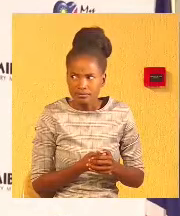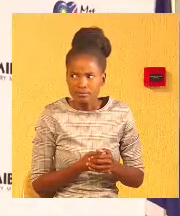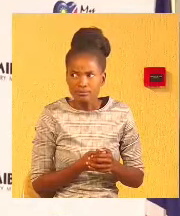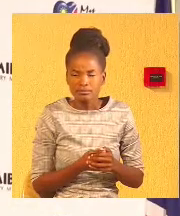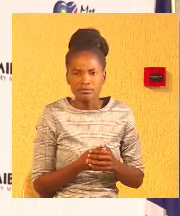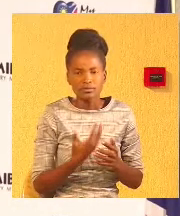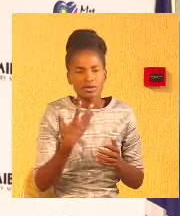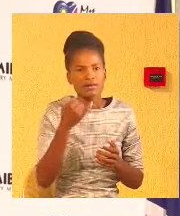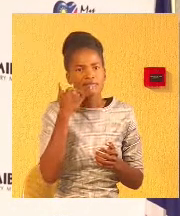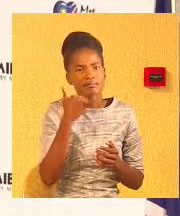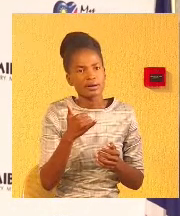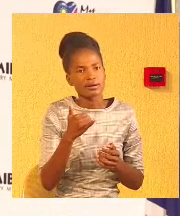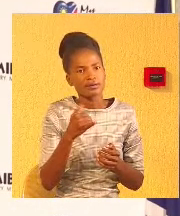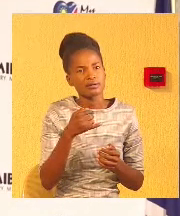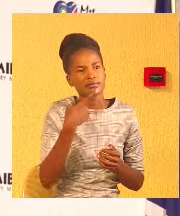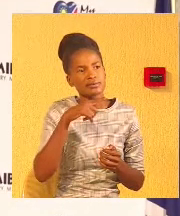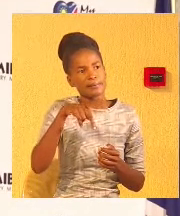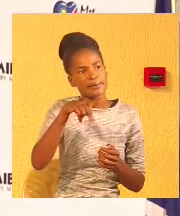Pretorius?